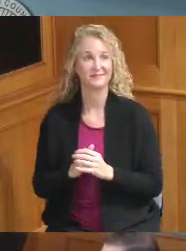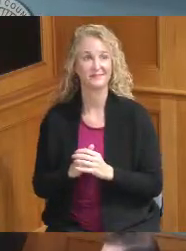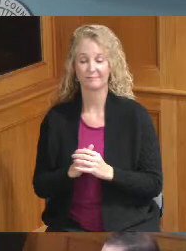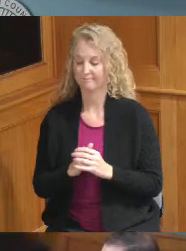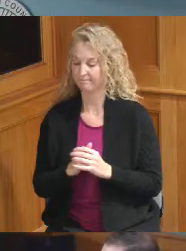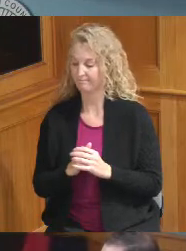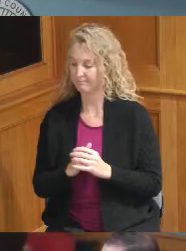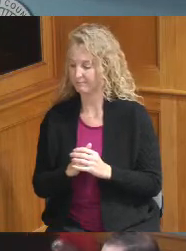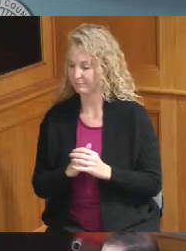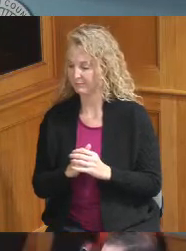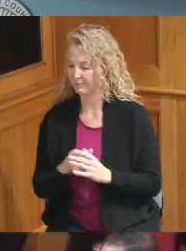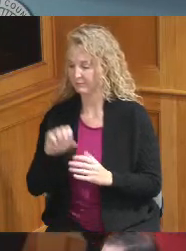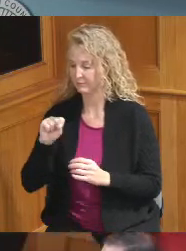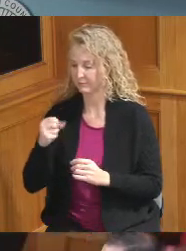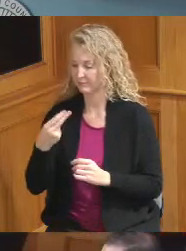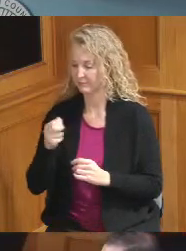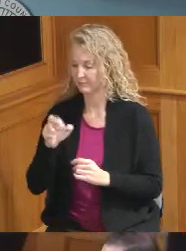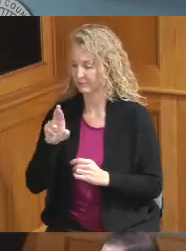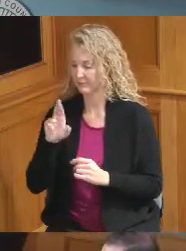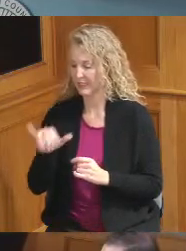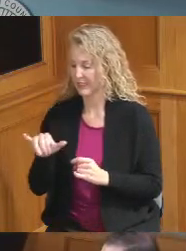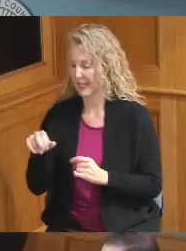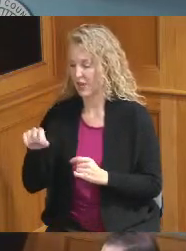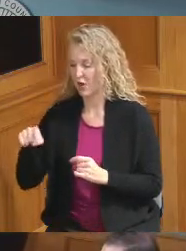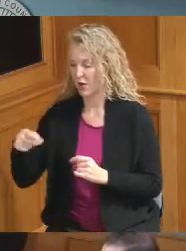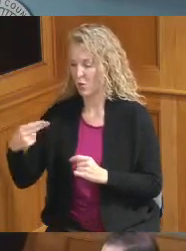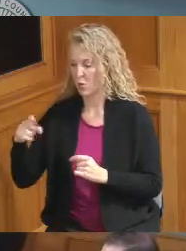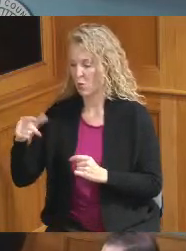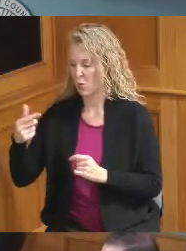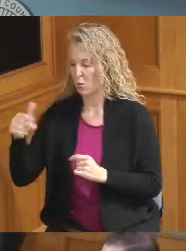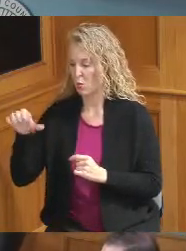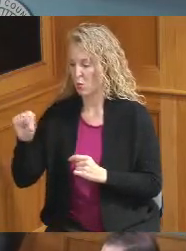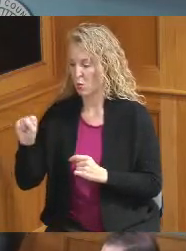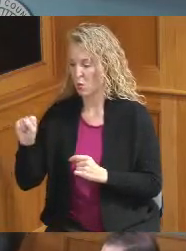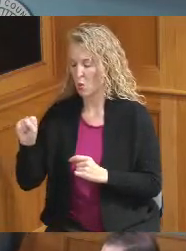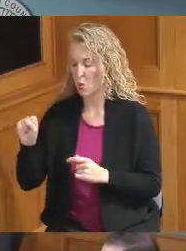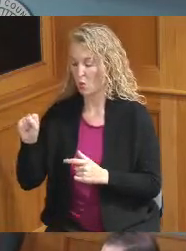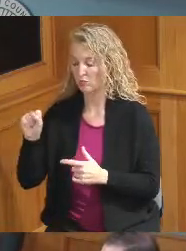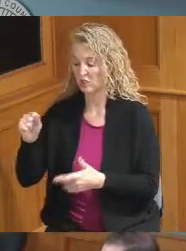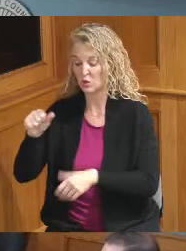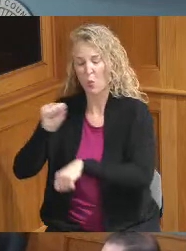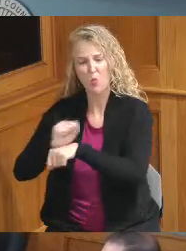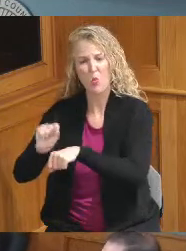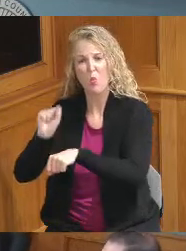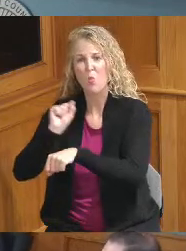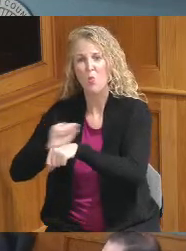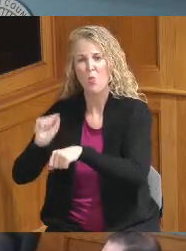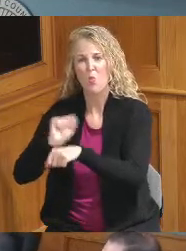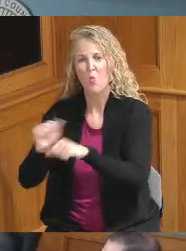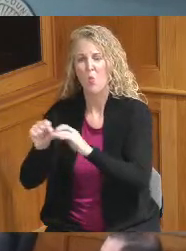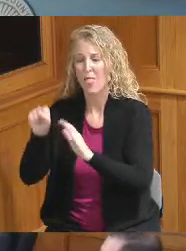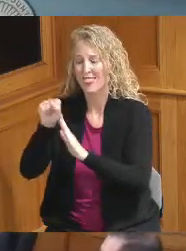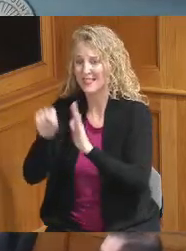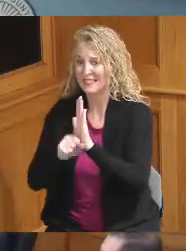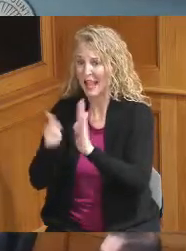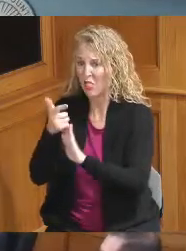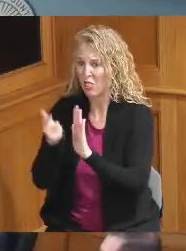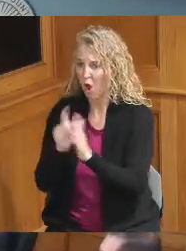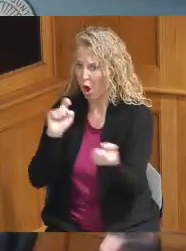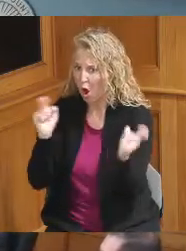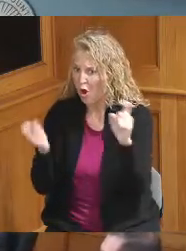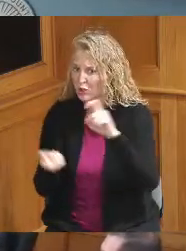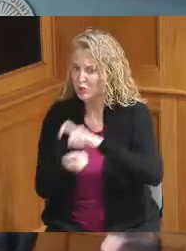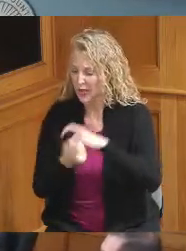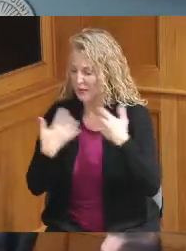Next, we have Sherry Hughes, who played a huge role in getting state law changed. She's the director of